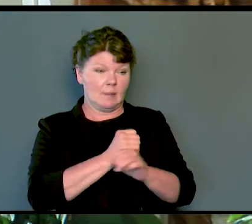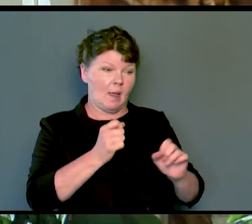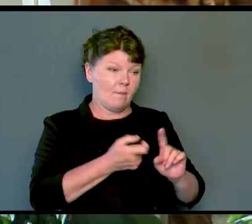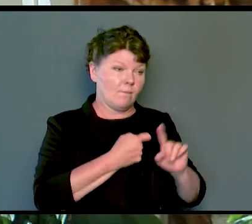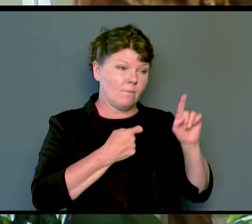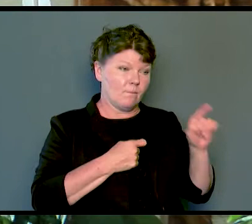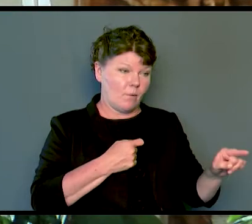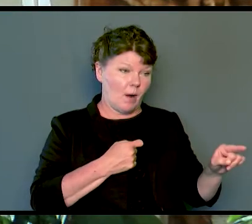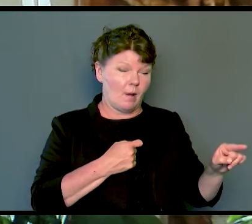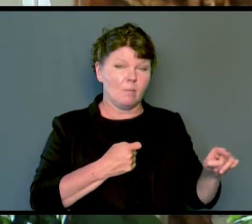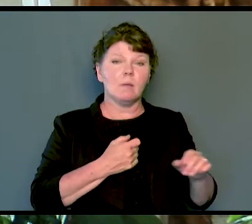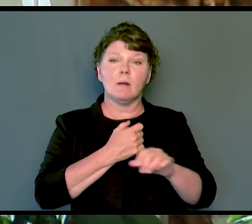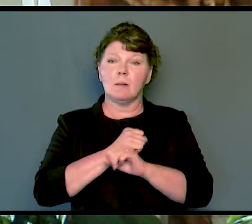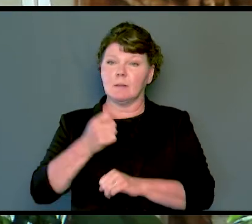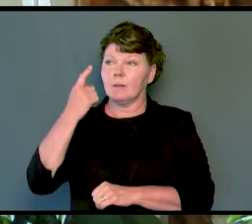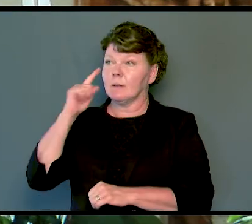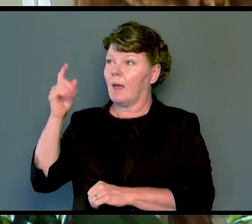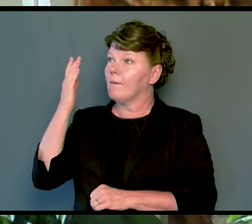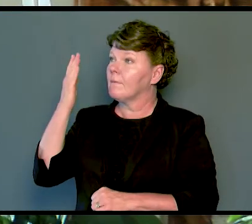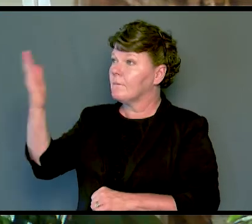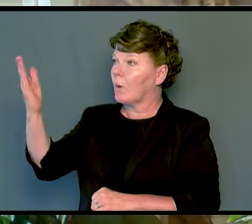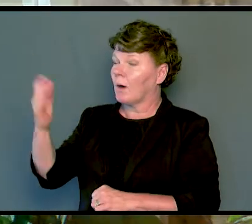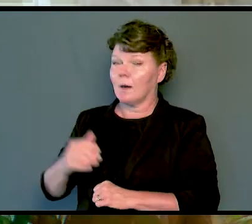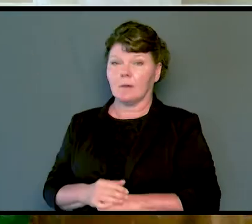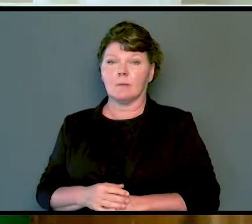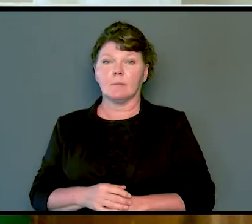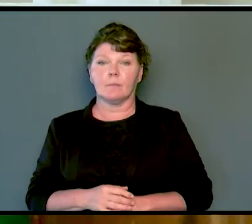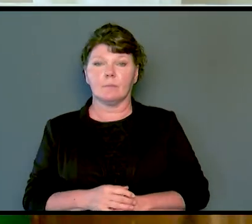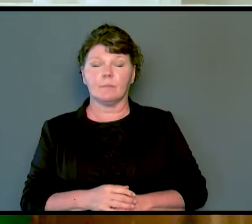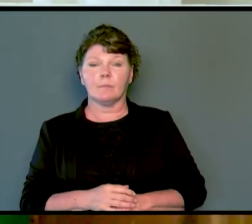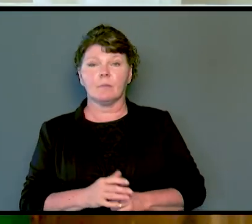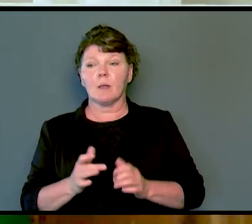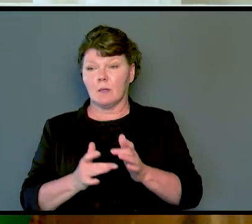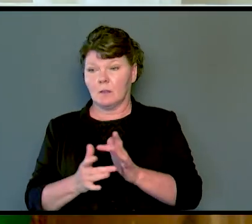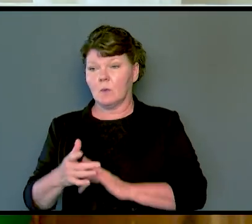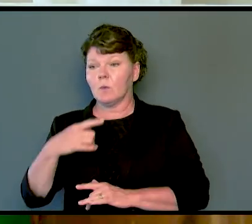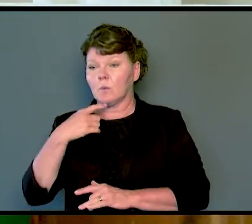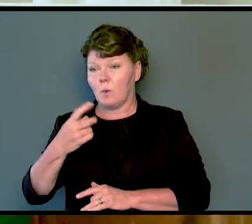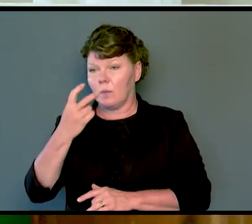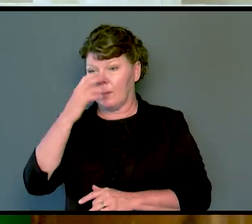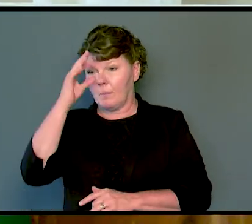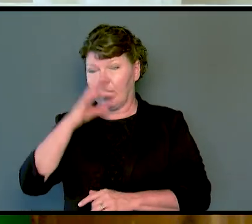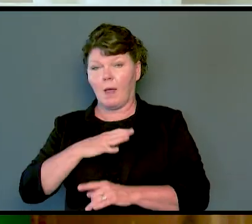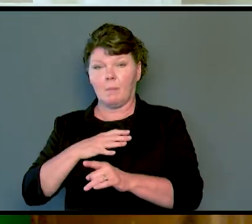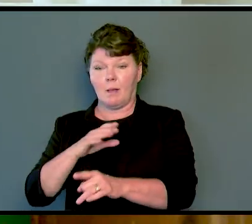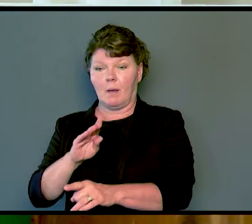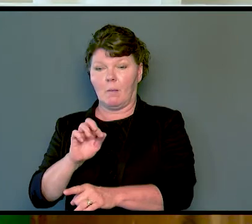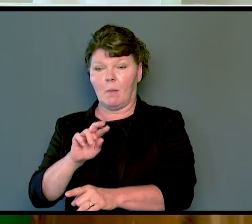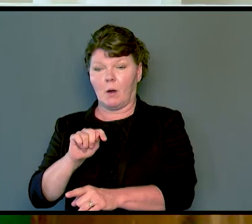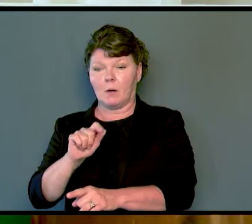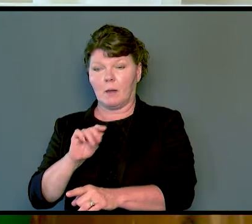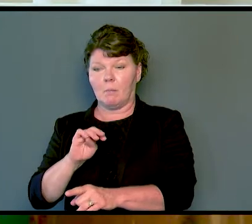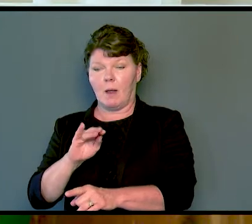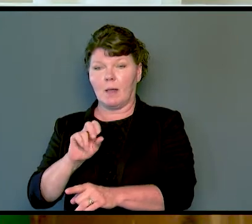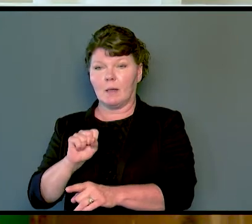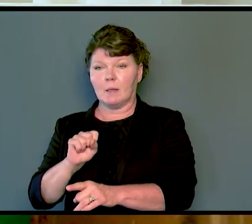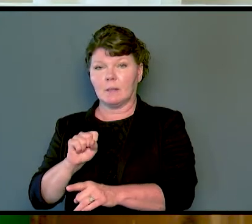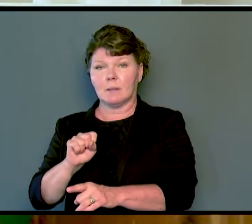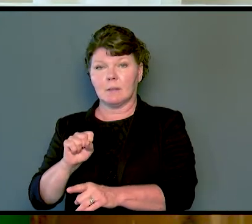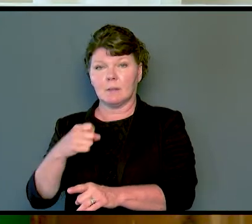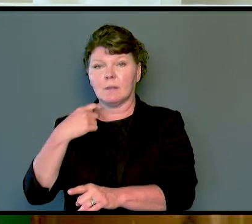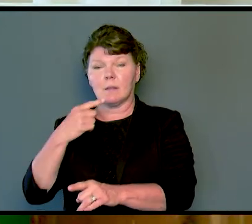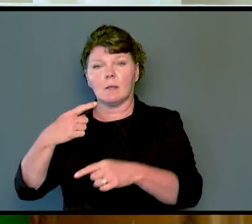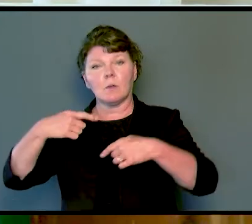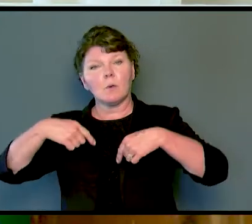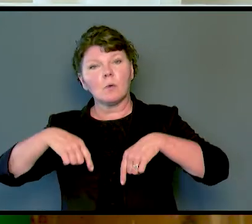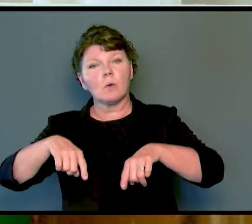saved from and also what we've been saved for. As Jesus said to Bartimaeus, So he says to us, go